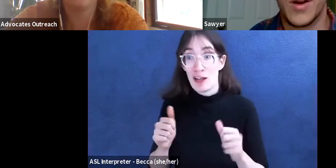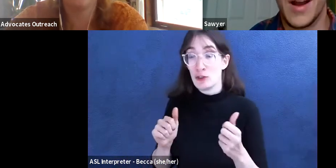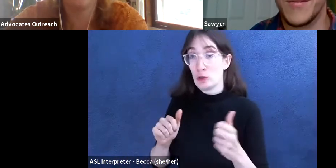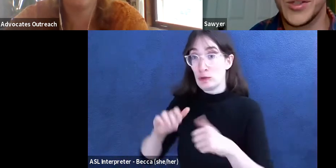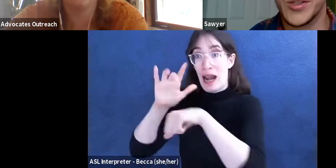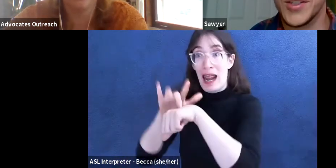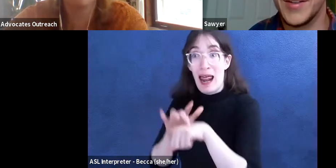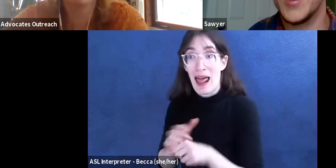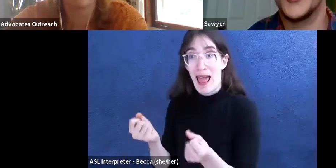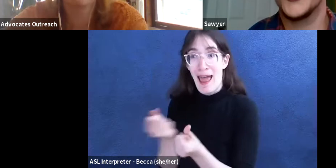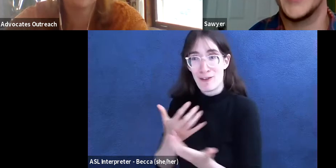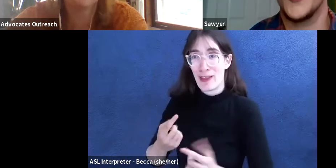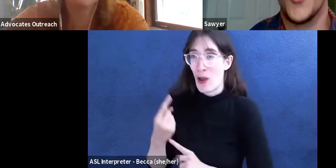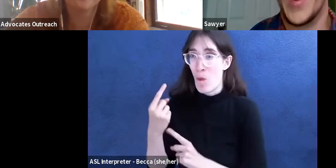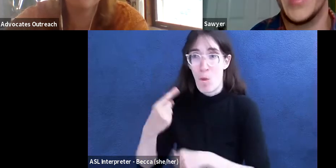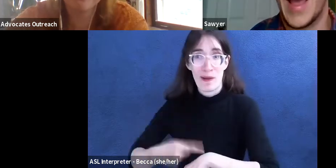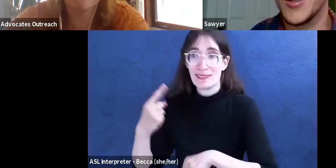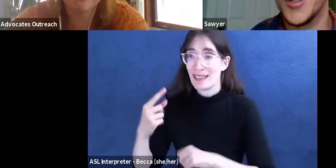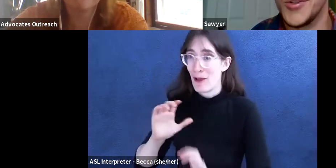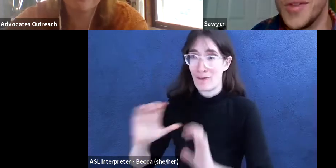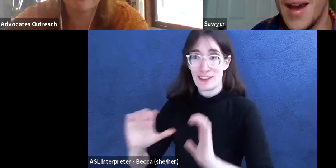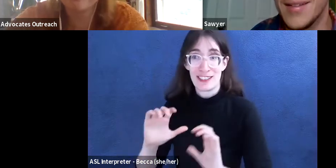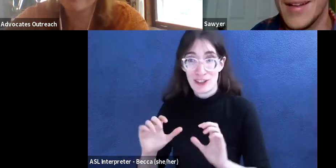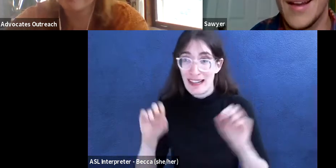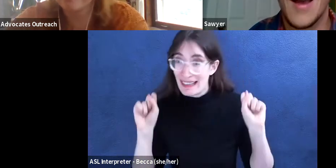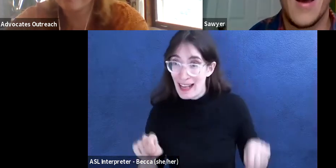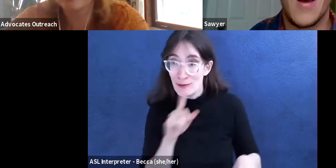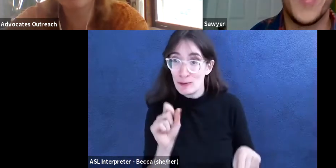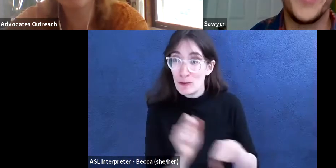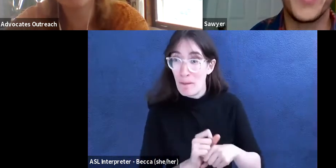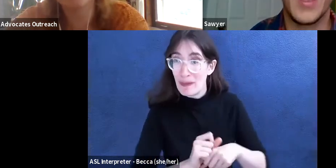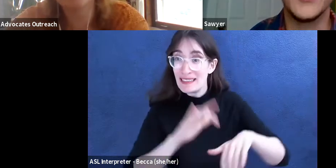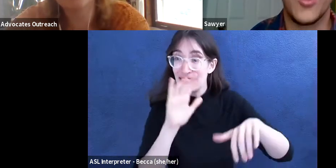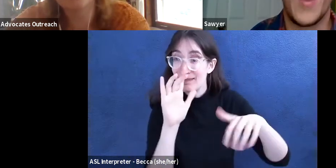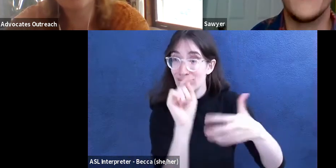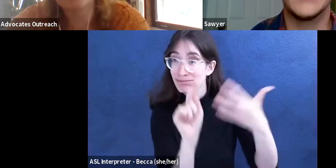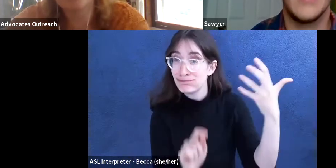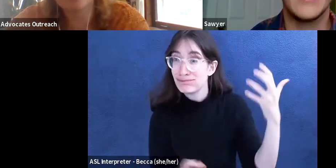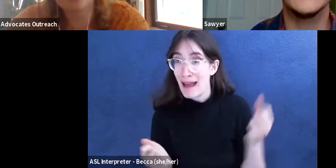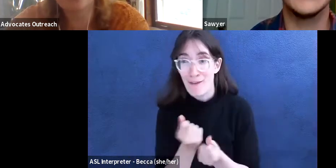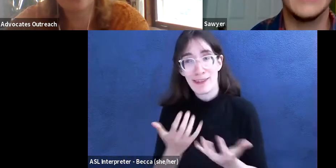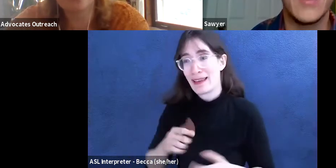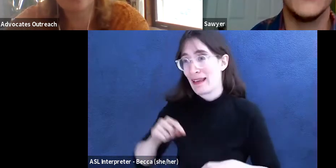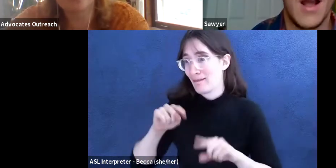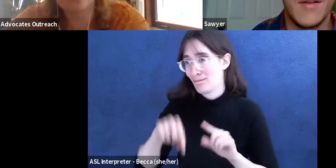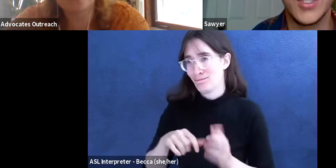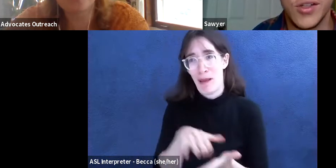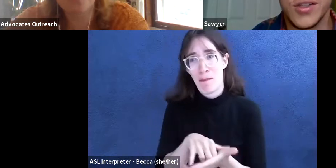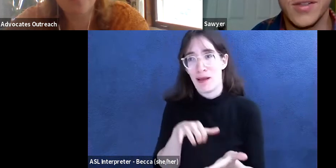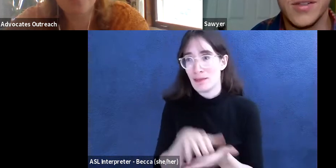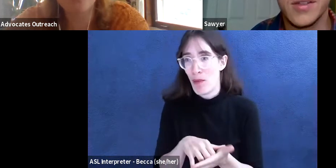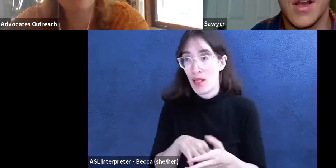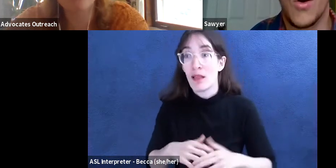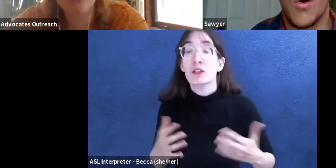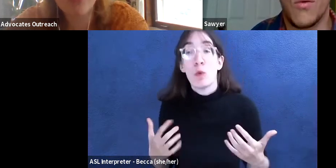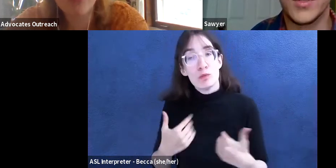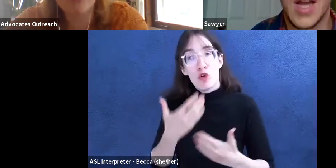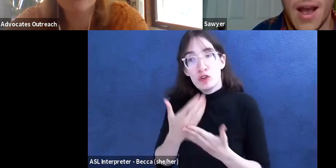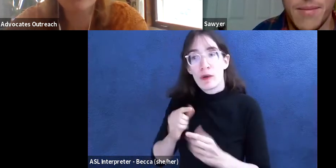then there's this very sweet conversation that unfolds in the book with this kid and his grandma about like